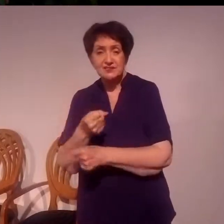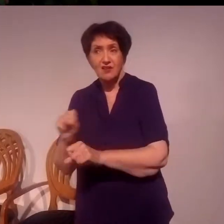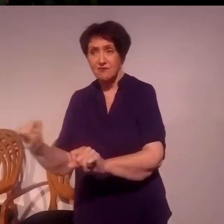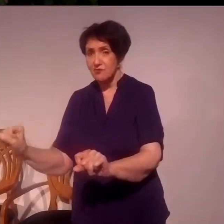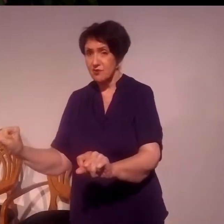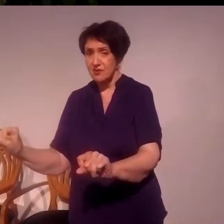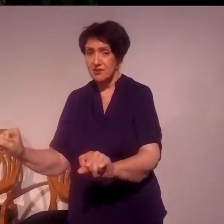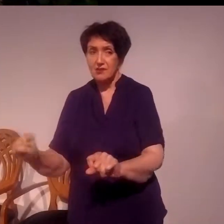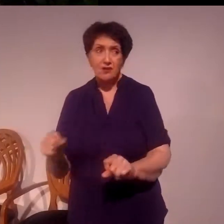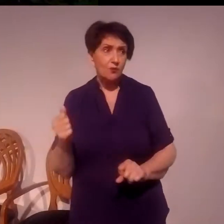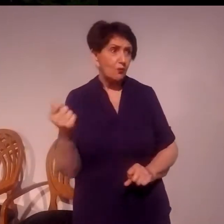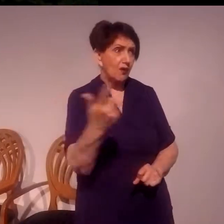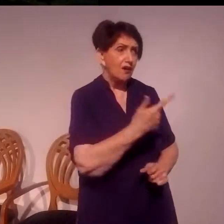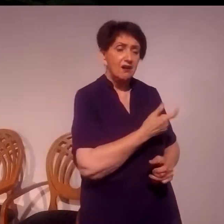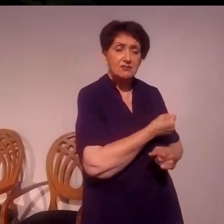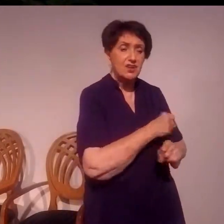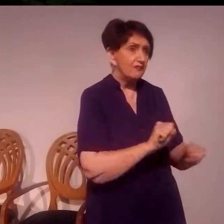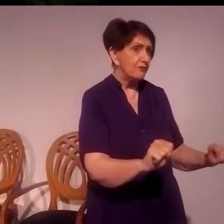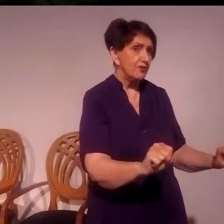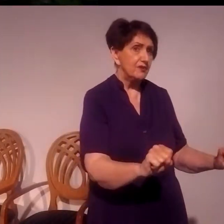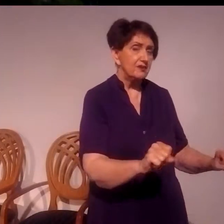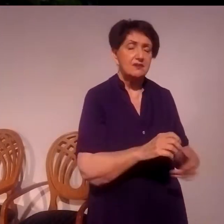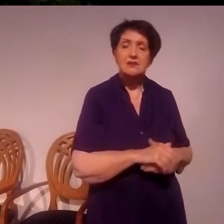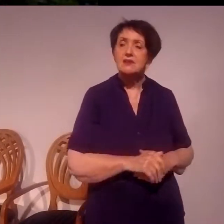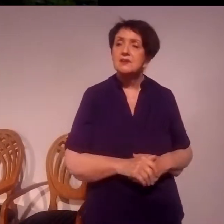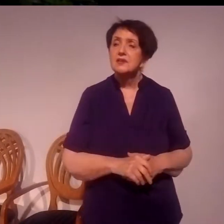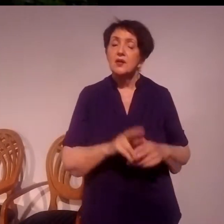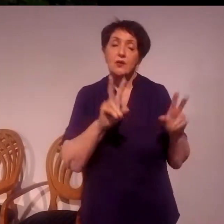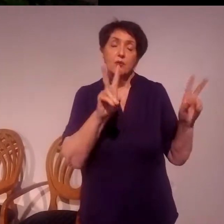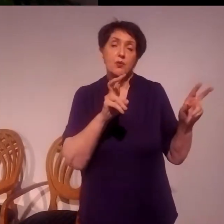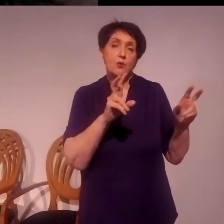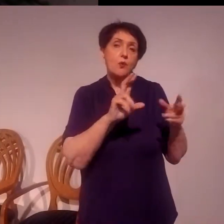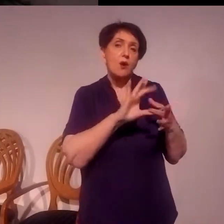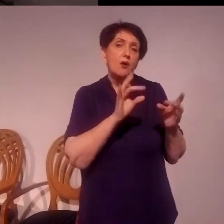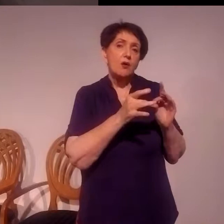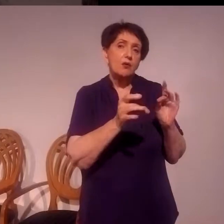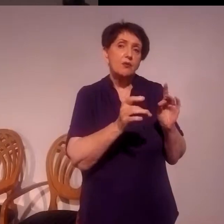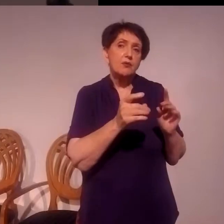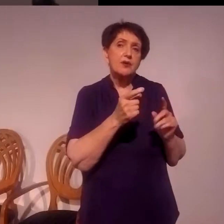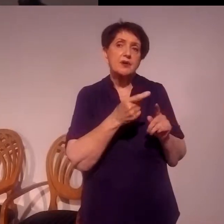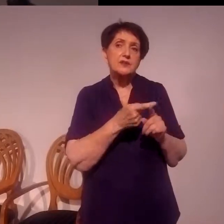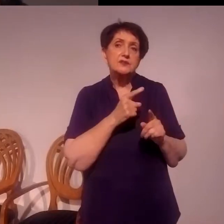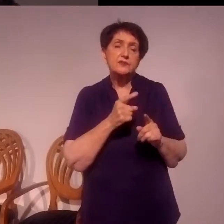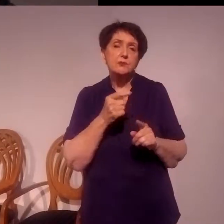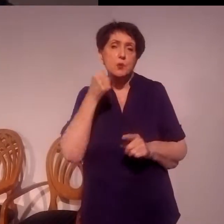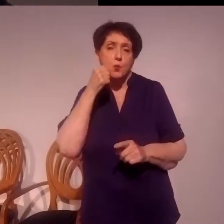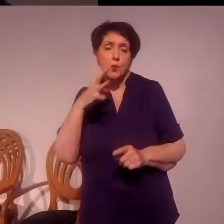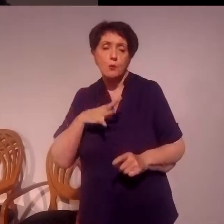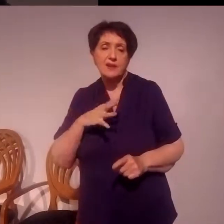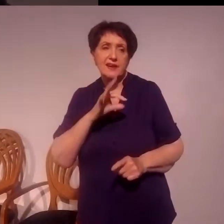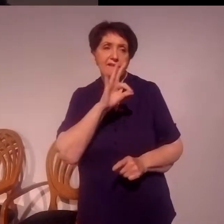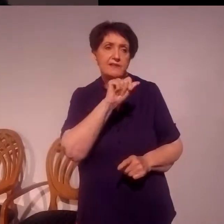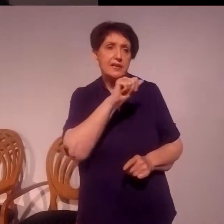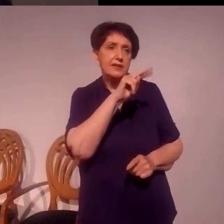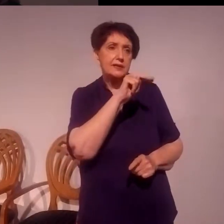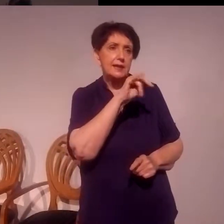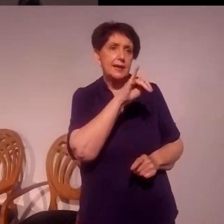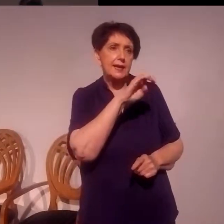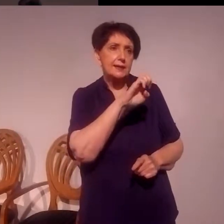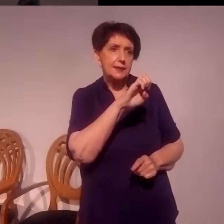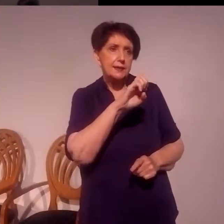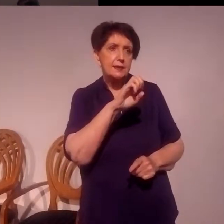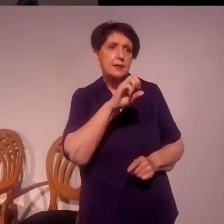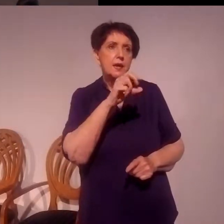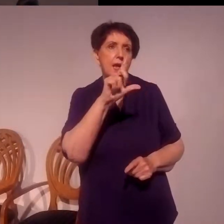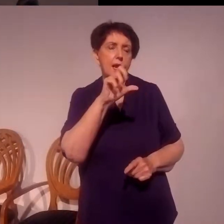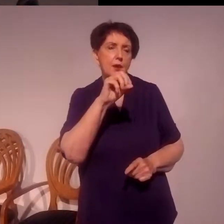us are. And the quote actually comes from a woman that I discovered this week, Fannie Lou Hamer. I invite you